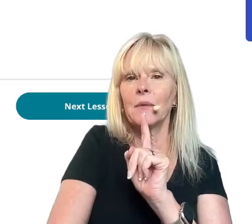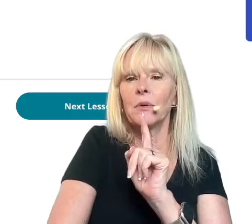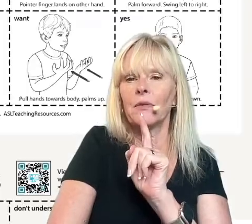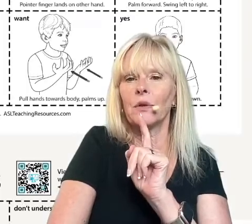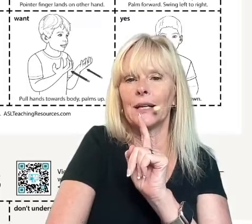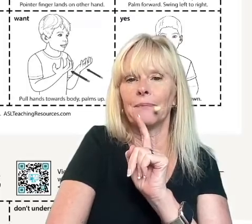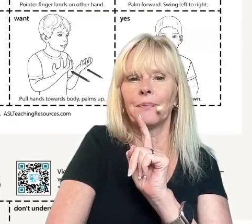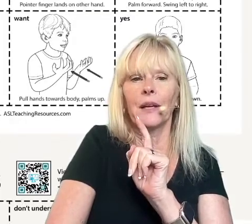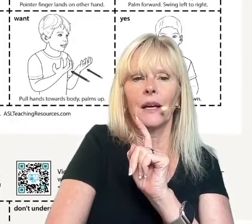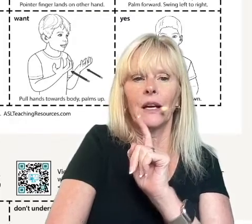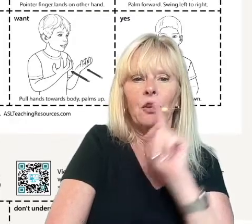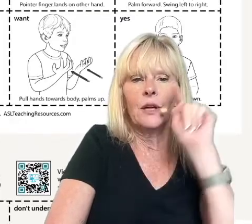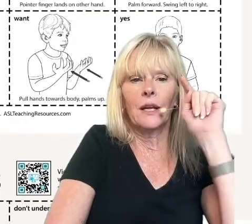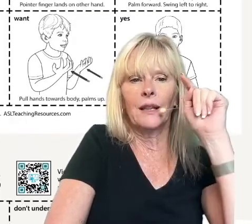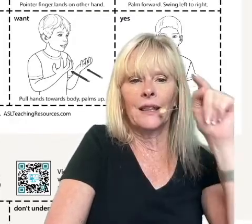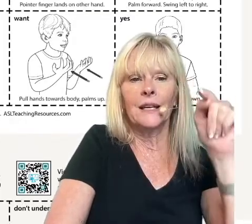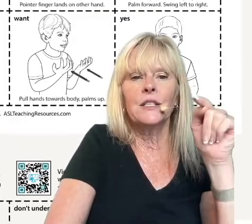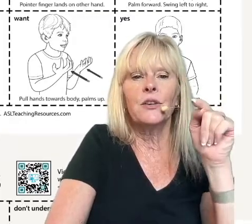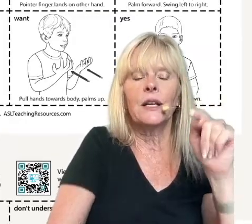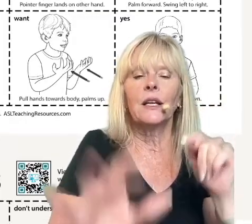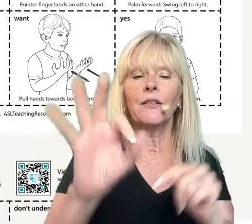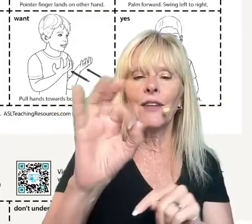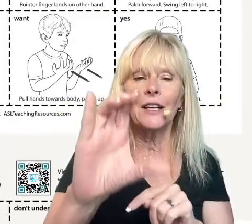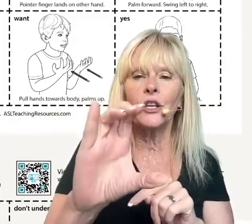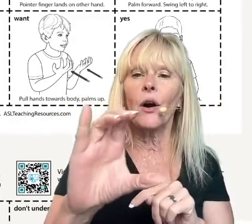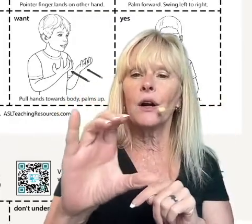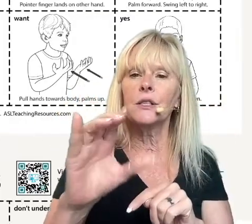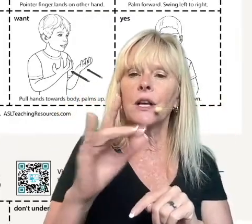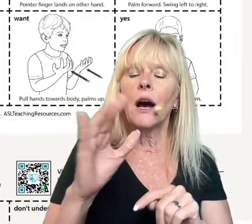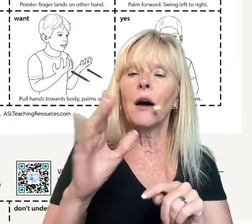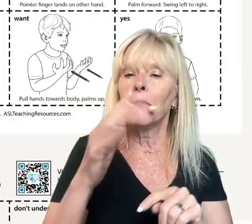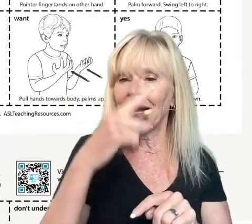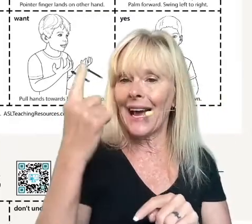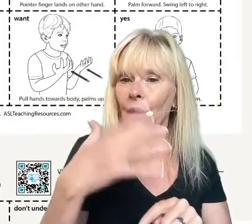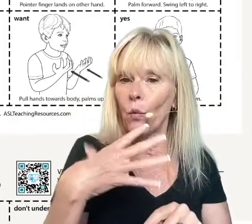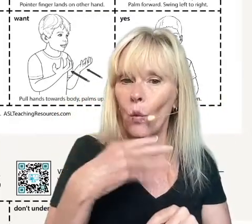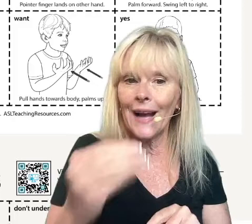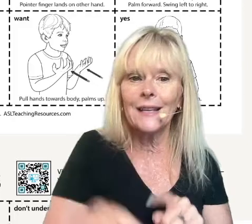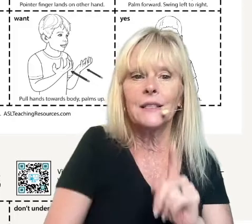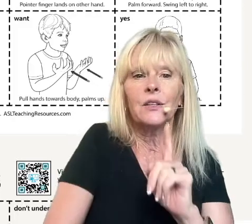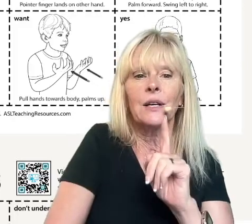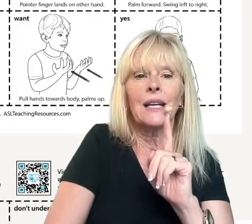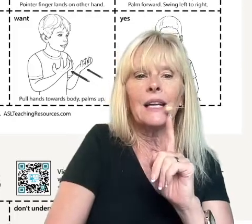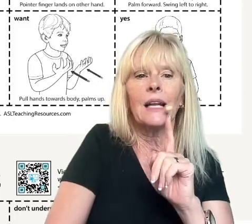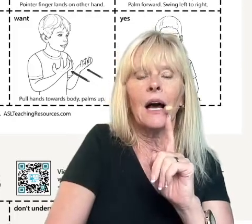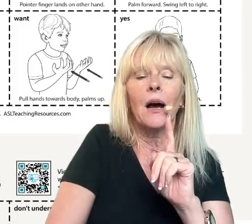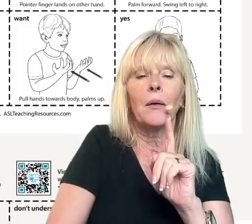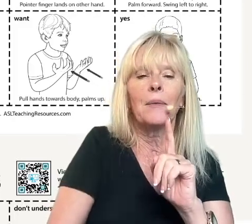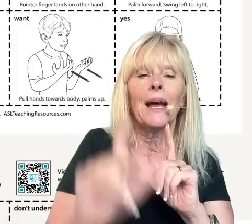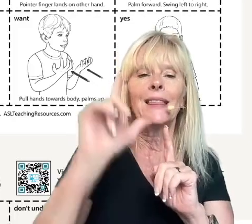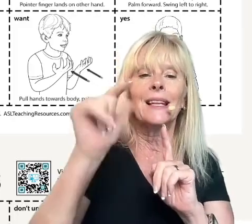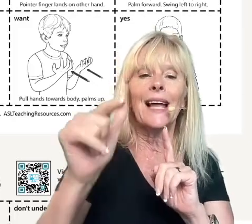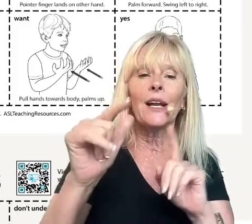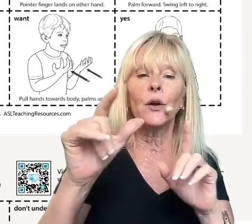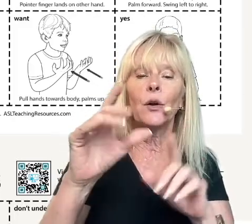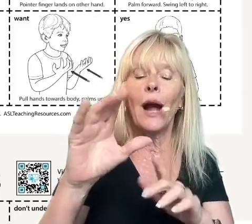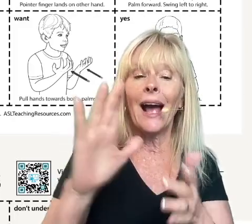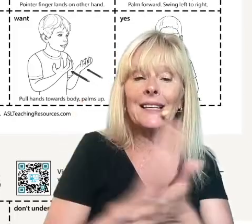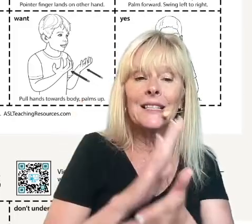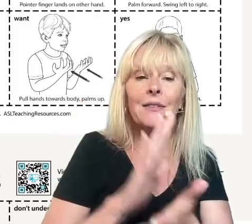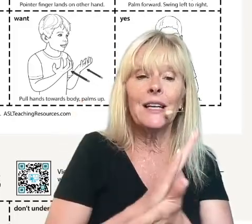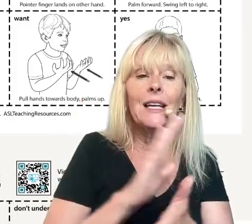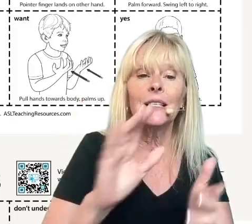an example of one. You're getting the flashcards, black and white. You're getting the